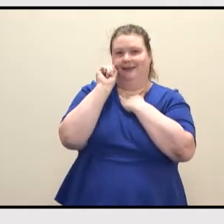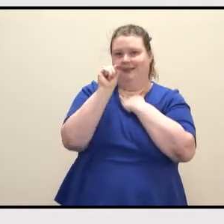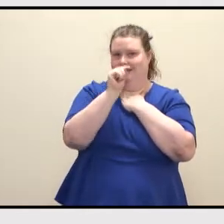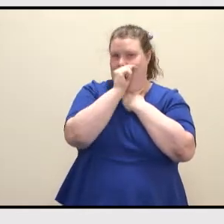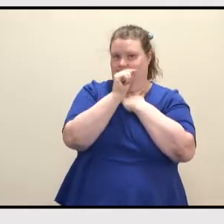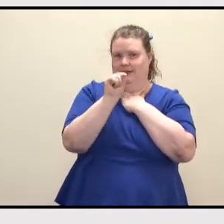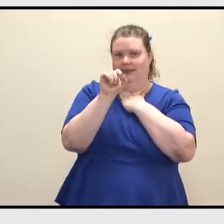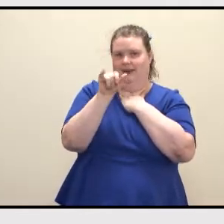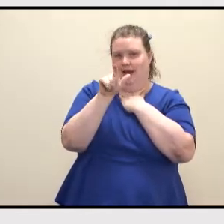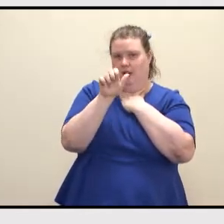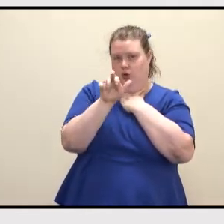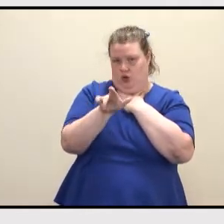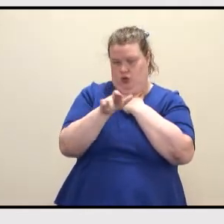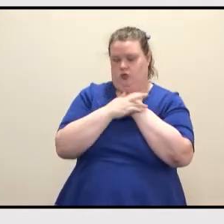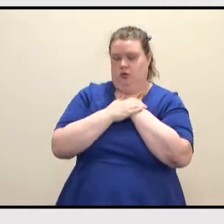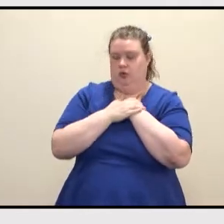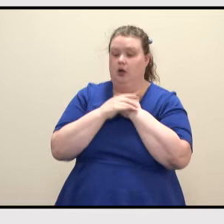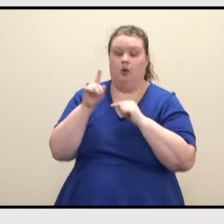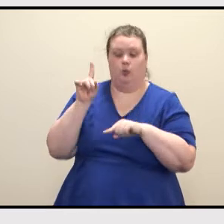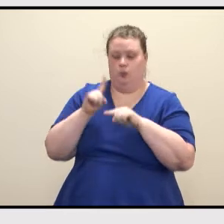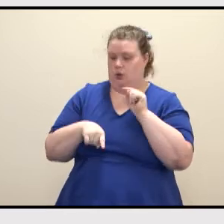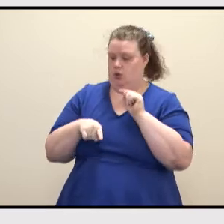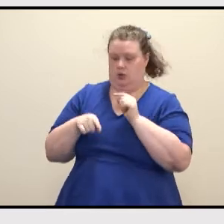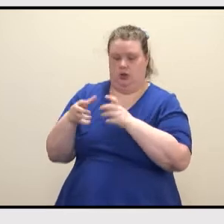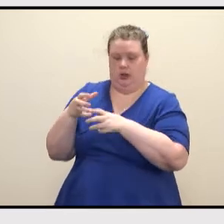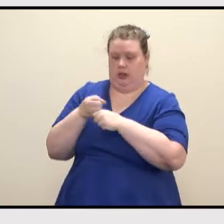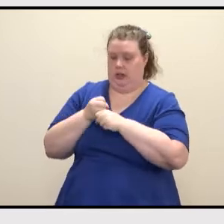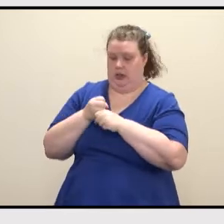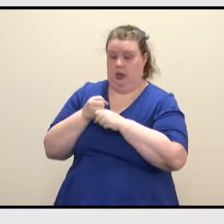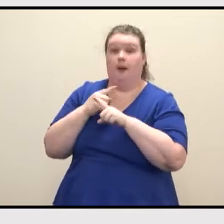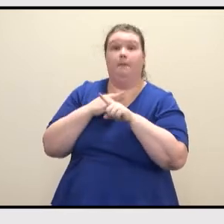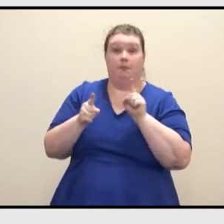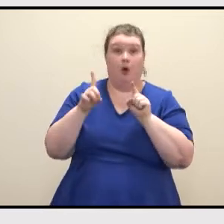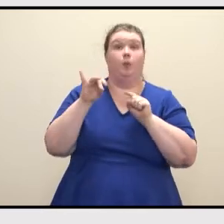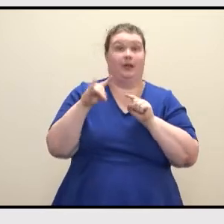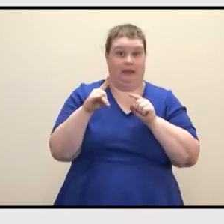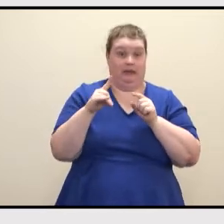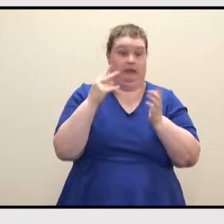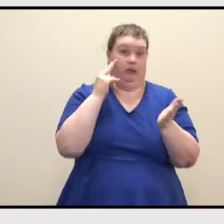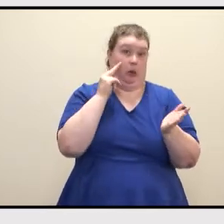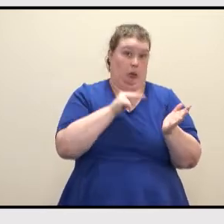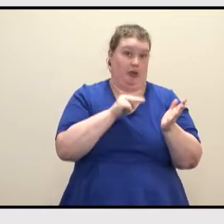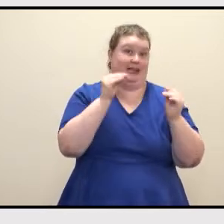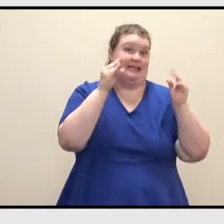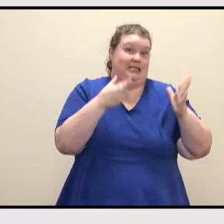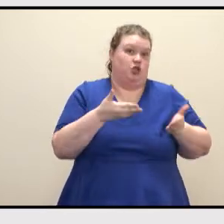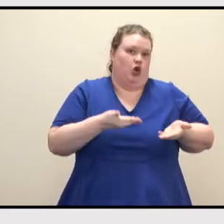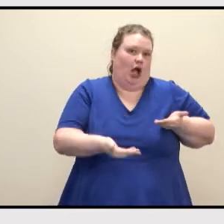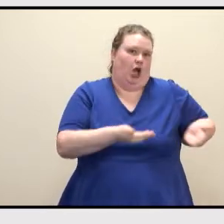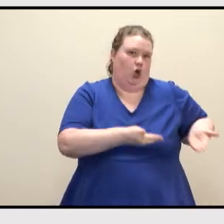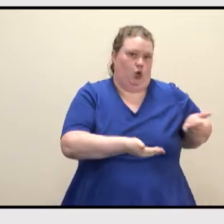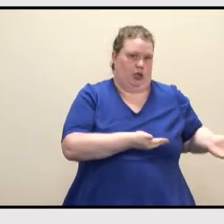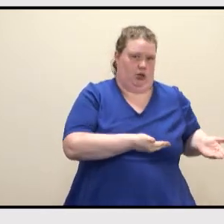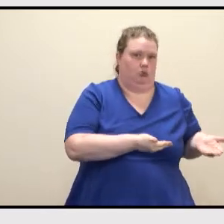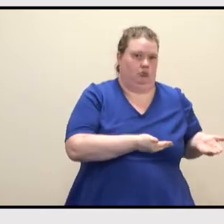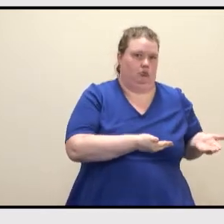were not able to get market for them, but we were able to get their teacher hiring schedule, so we do have them for the teacher